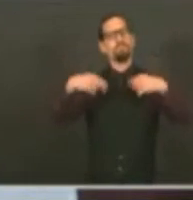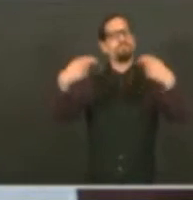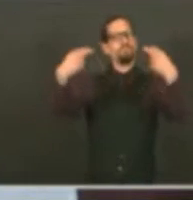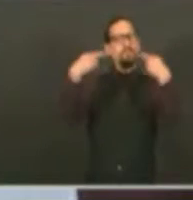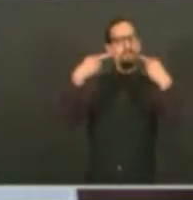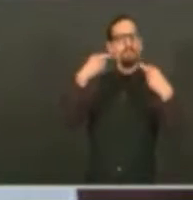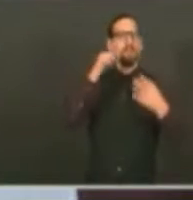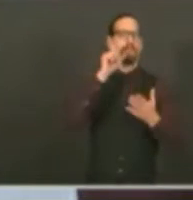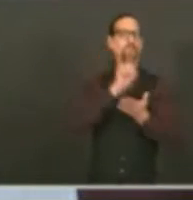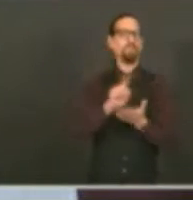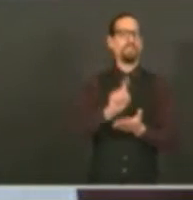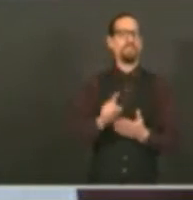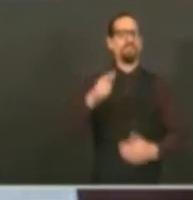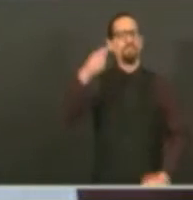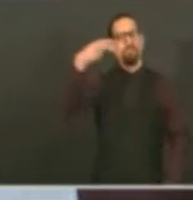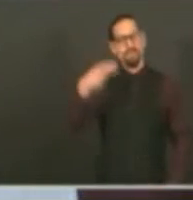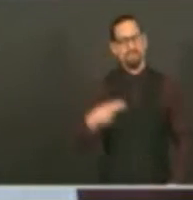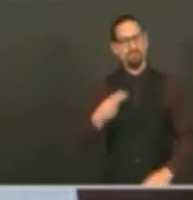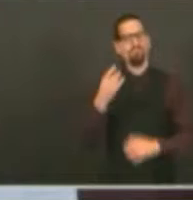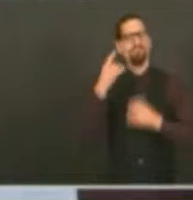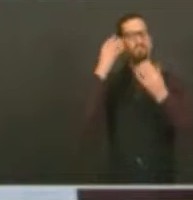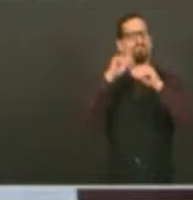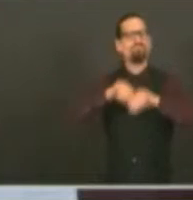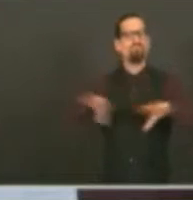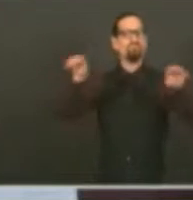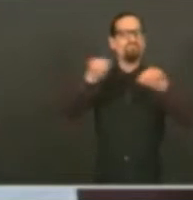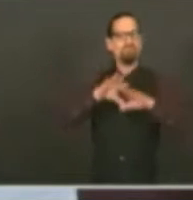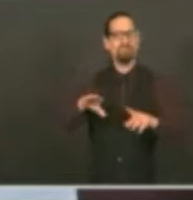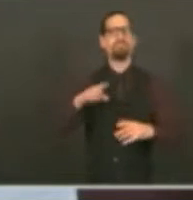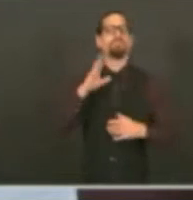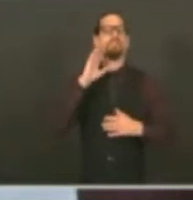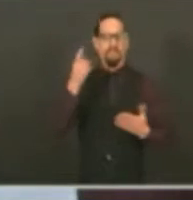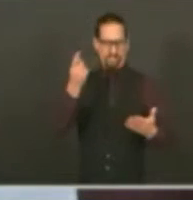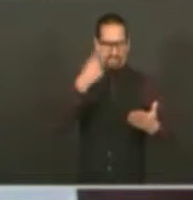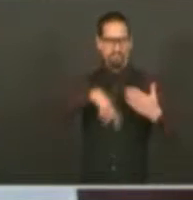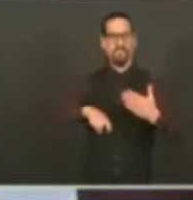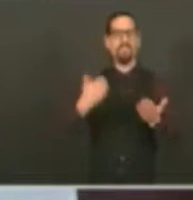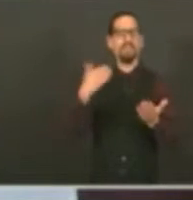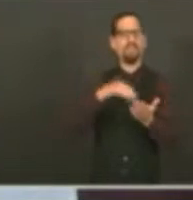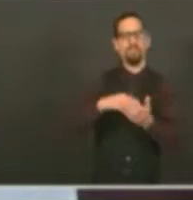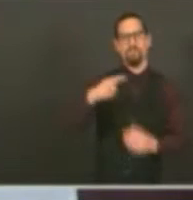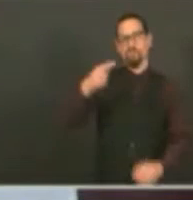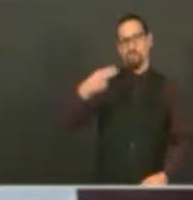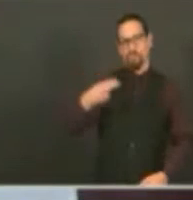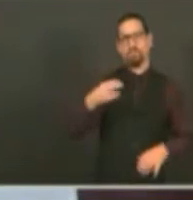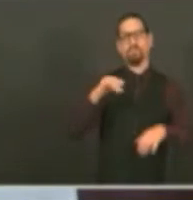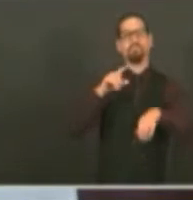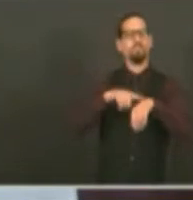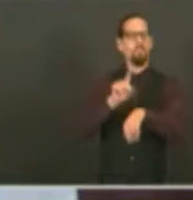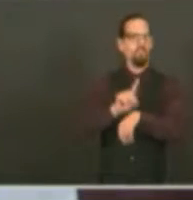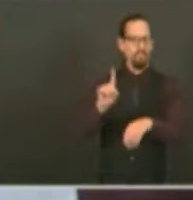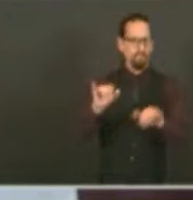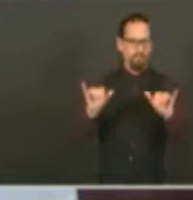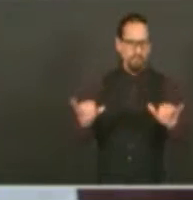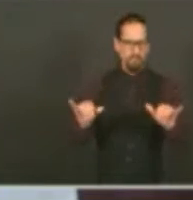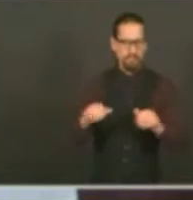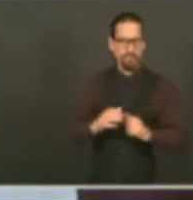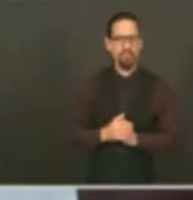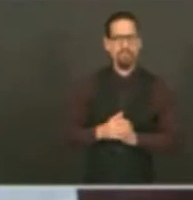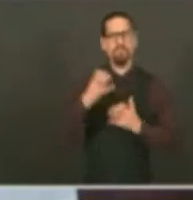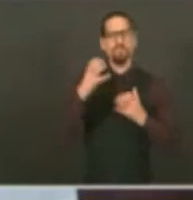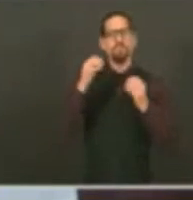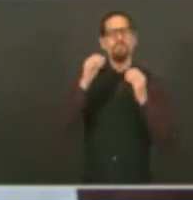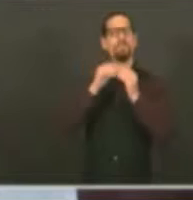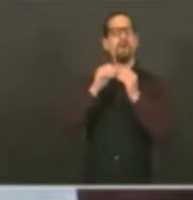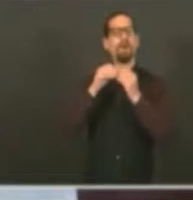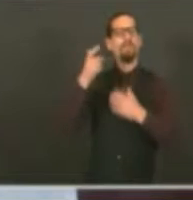Thursday afternoon press conference. I'll be back again next Thursday at 1 o'clock. As always, for more frequent updates, I really